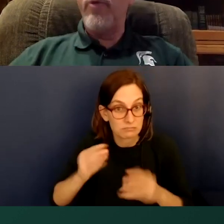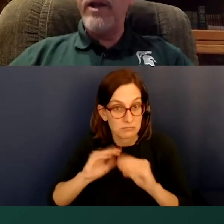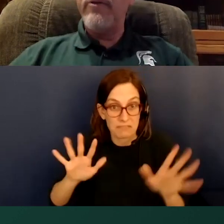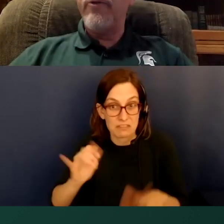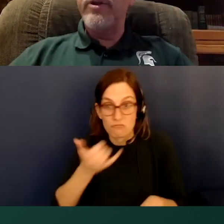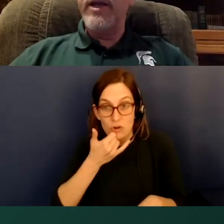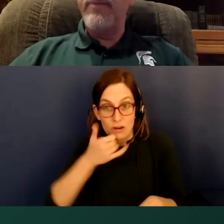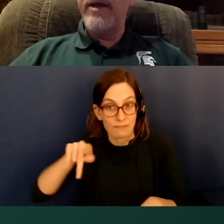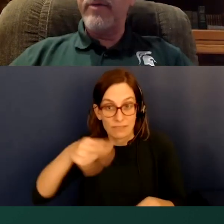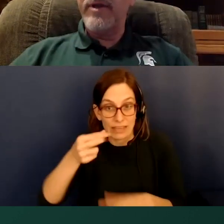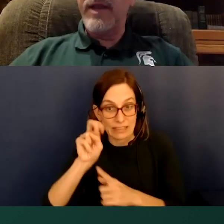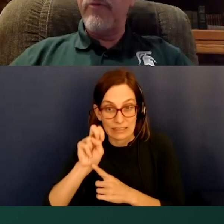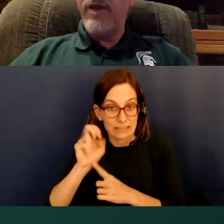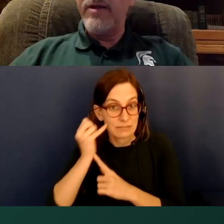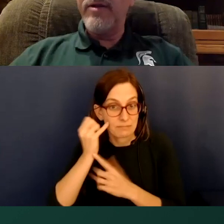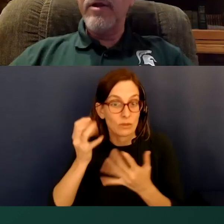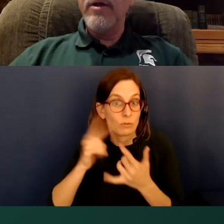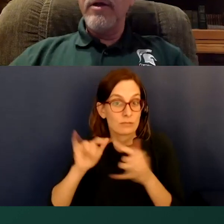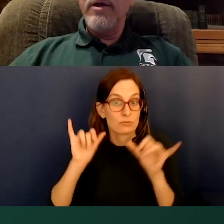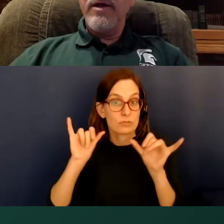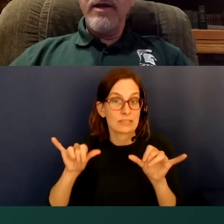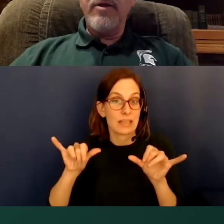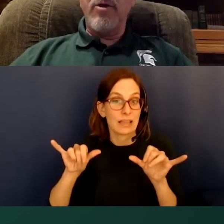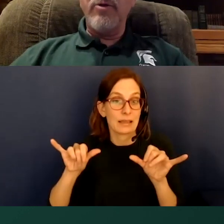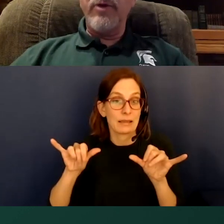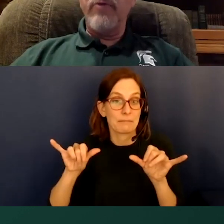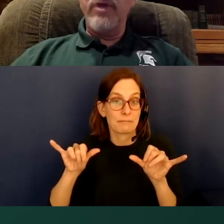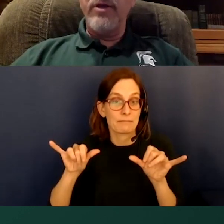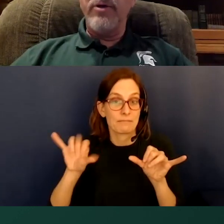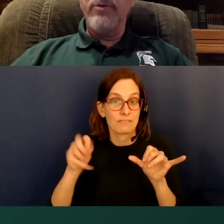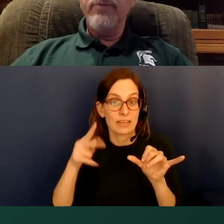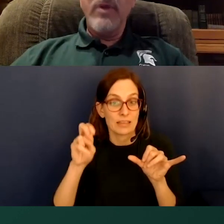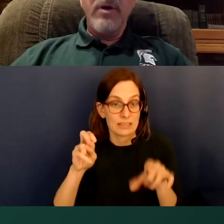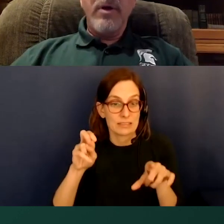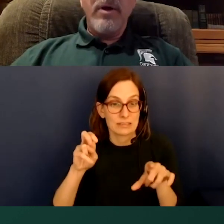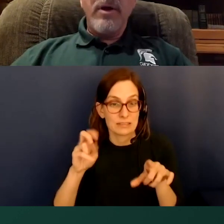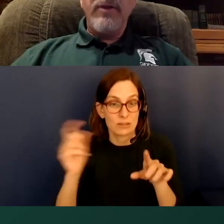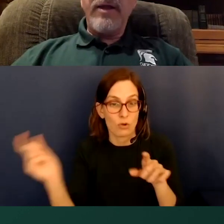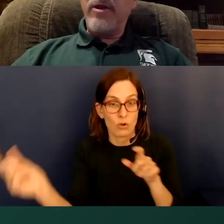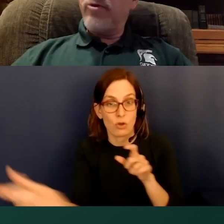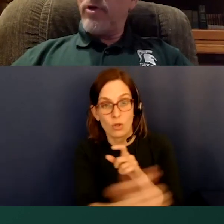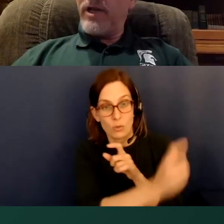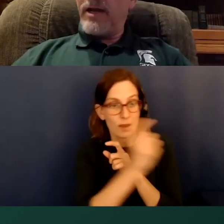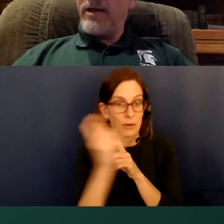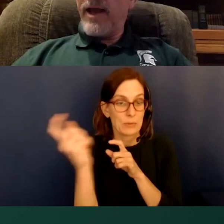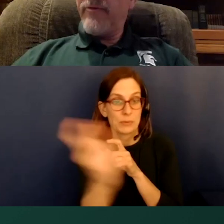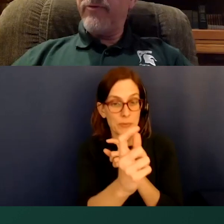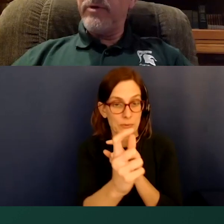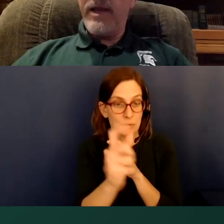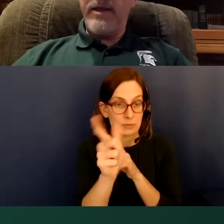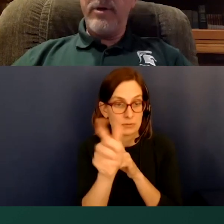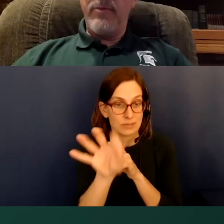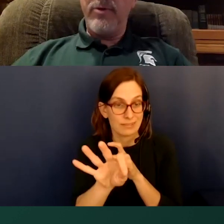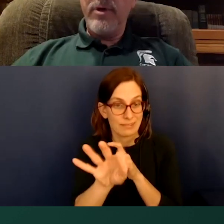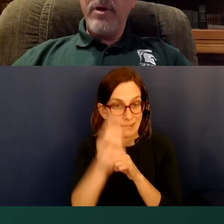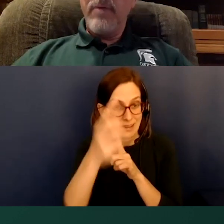If we waited for it to get back to the same phase, it's all the way over here. That's our 29 and a half